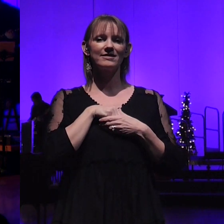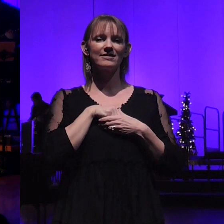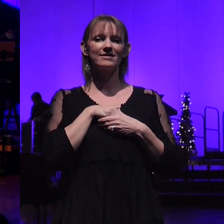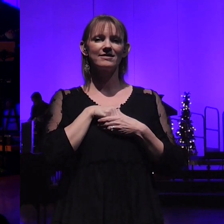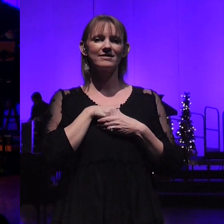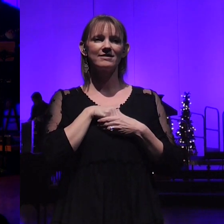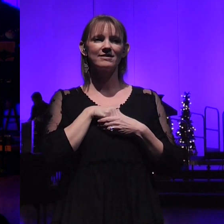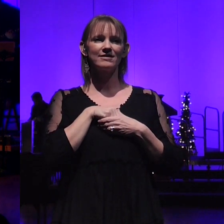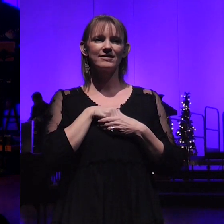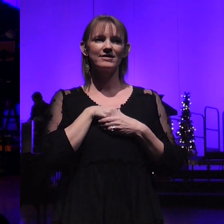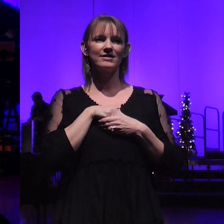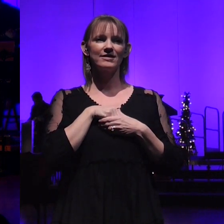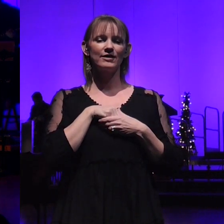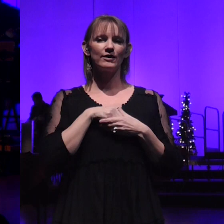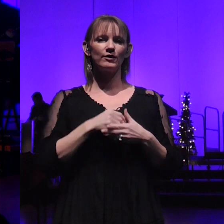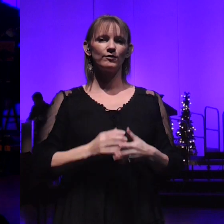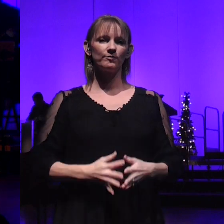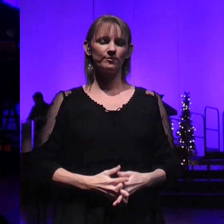place.